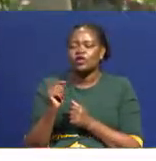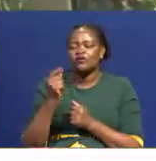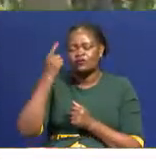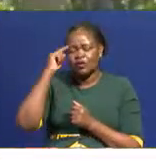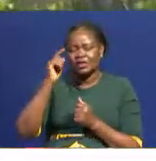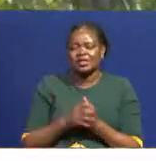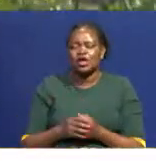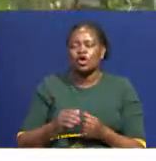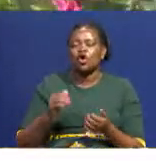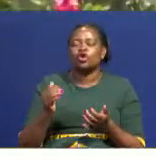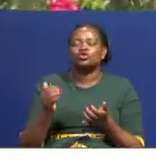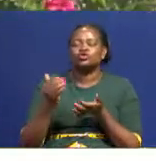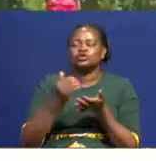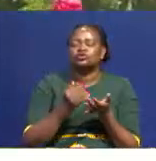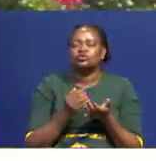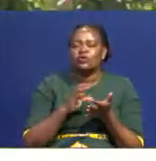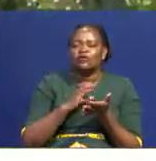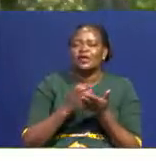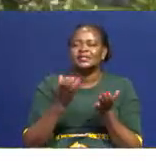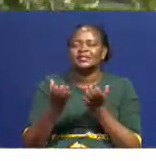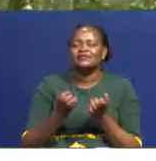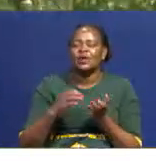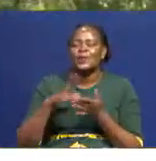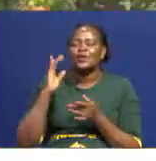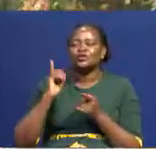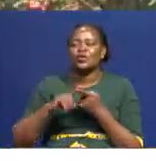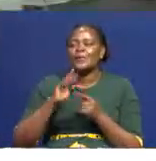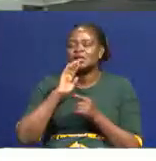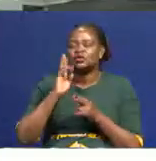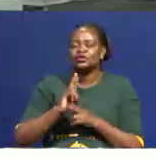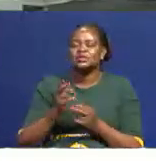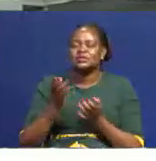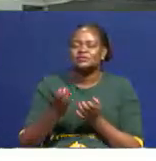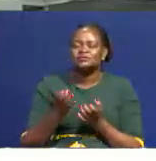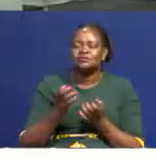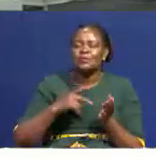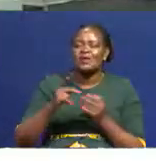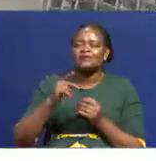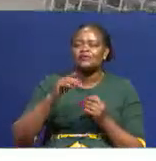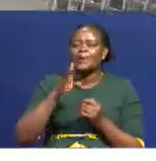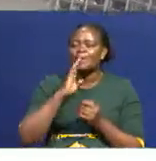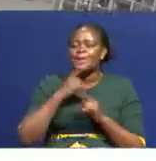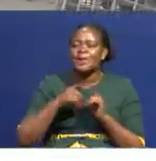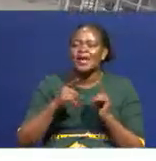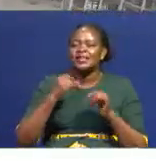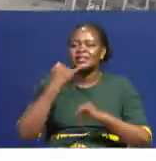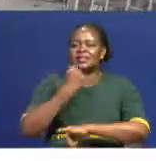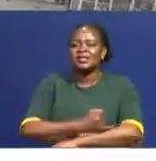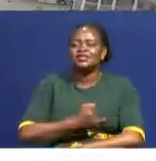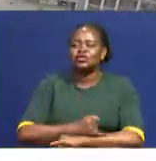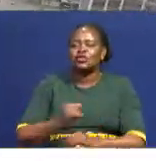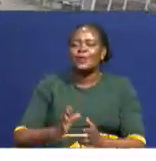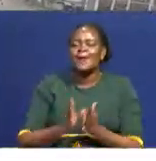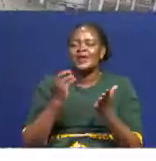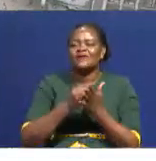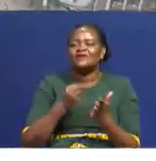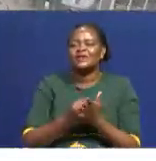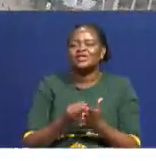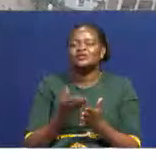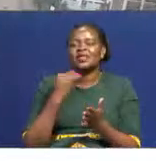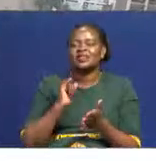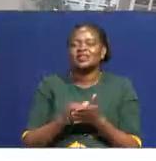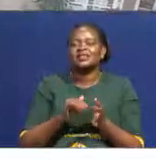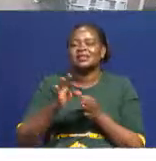for the consolidated fund services, mostly to be used in servicing debts. However, the Institute of Public Finance warns